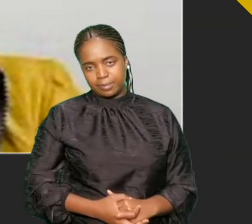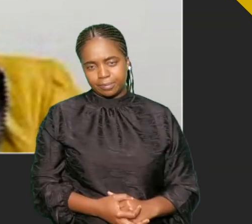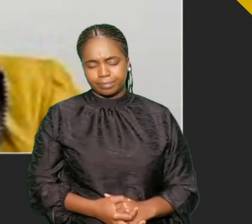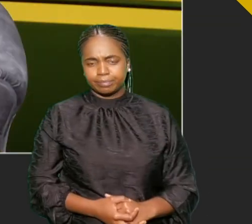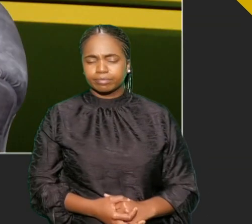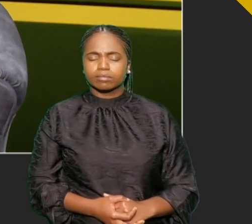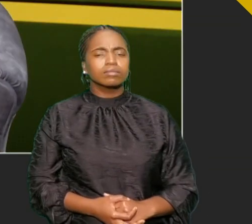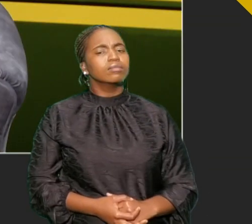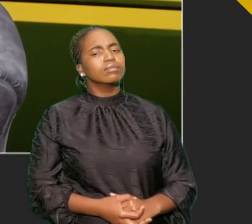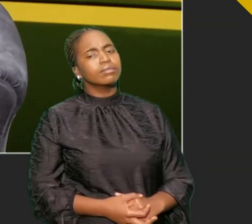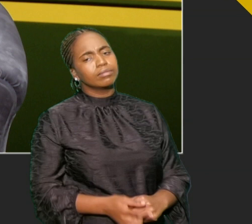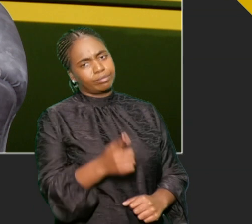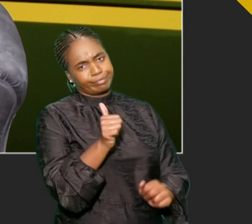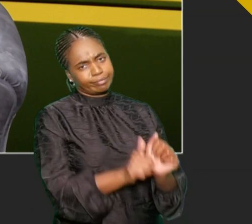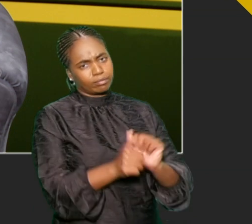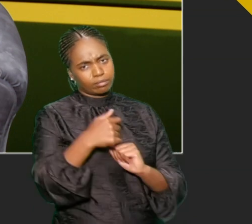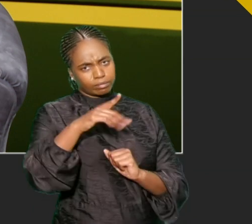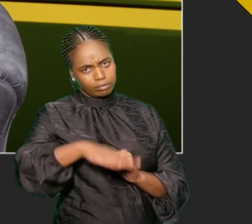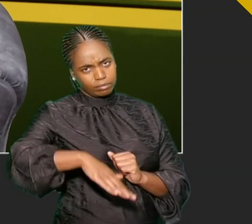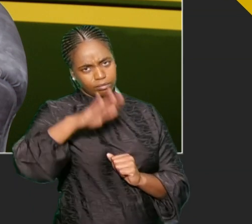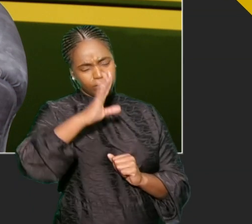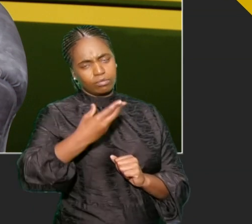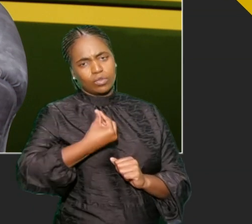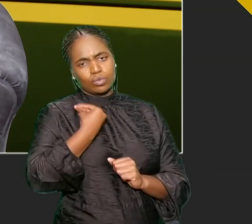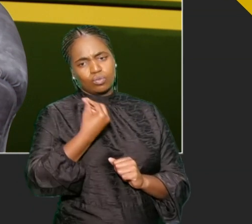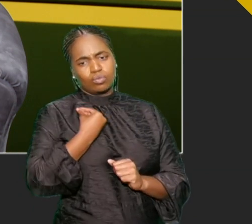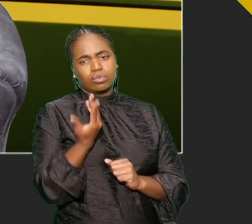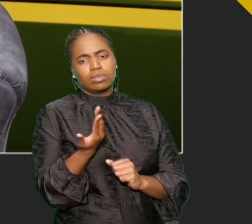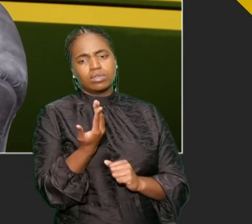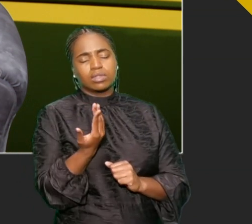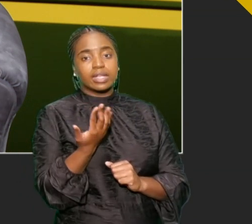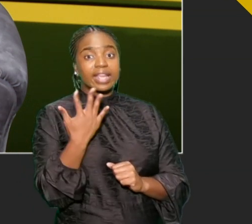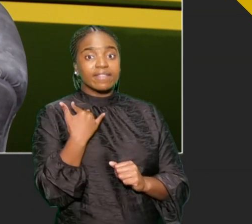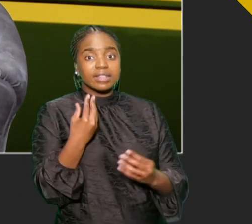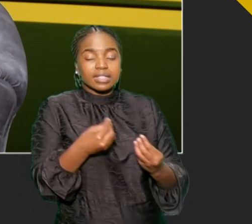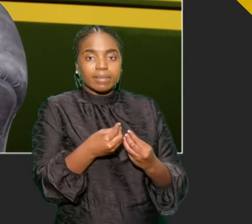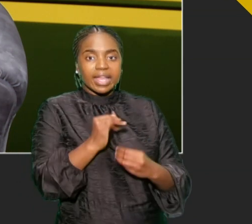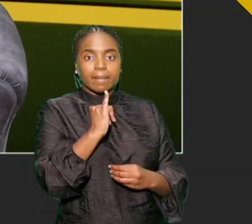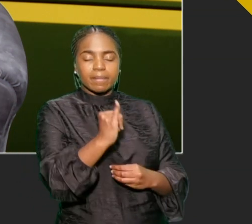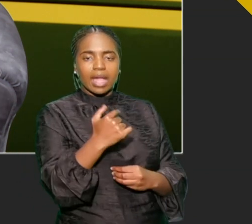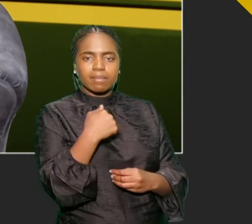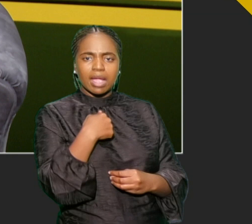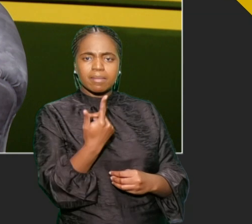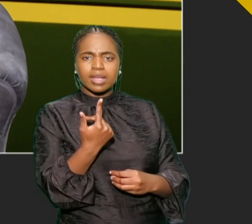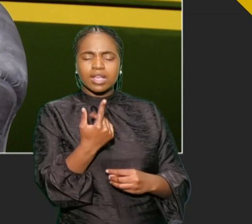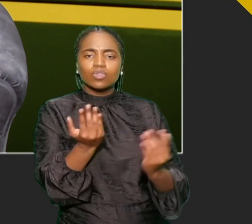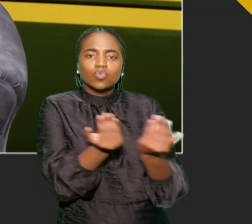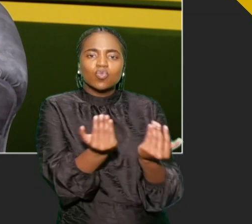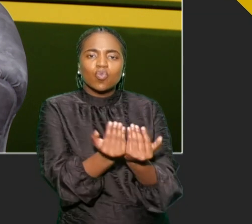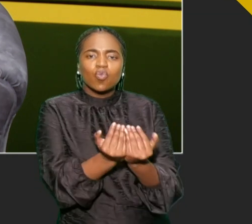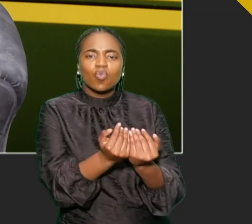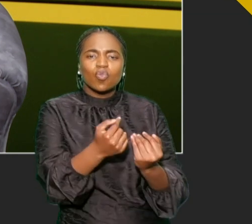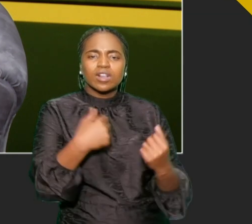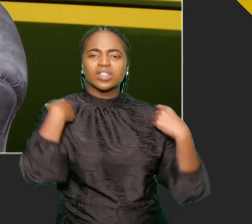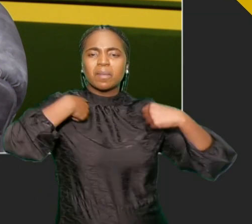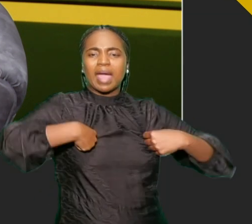But Thabang, I mean, we were job school as young kids. We whenever we had a crisis where we lost this kaftini, we lost the school